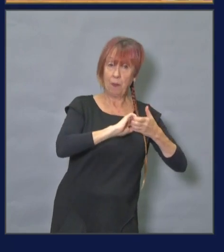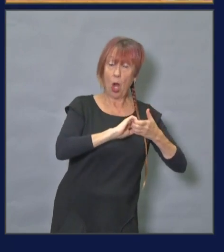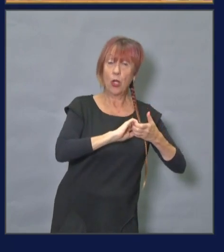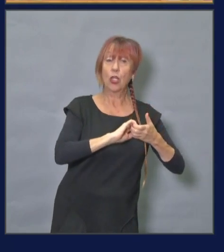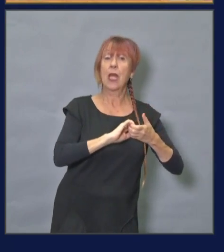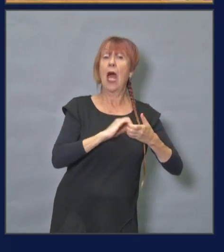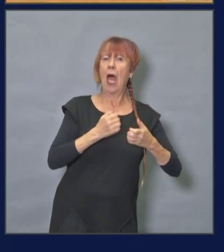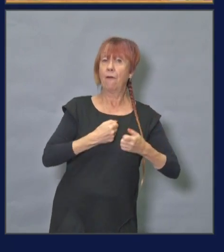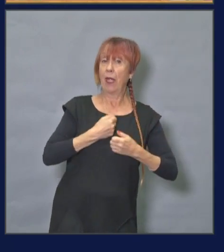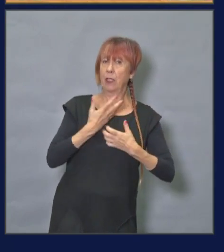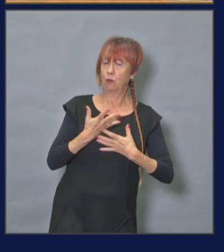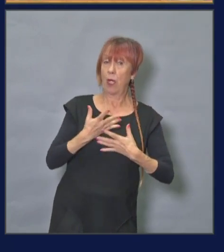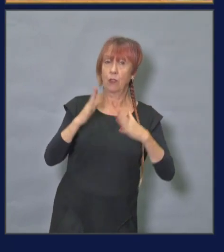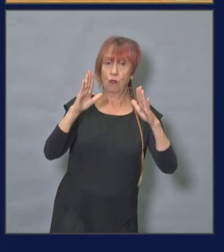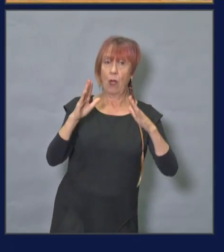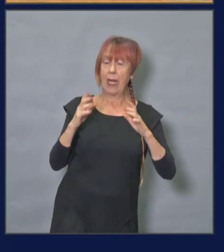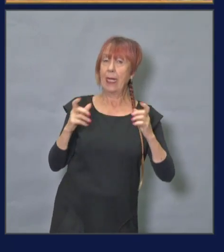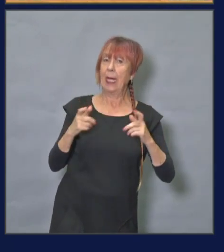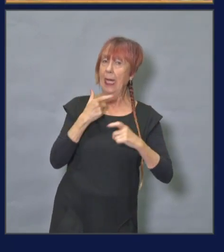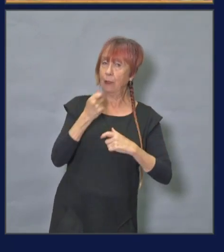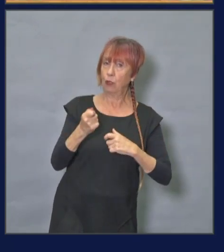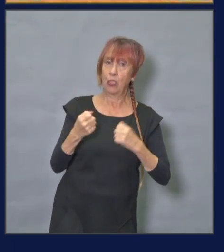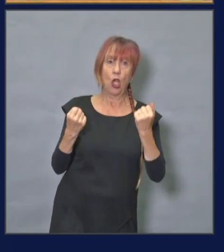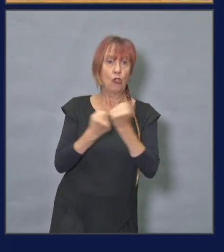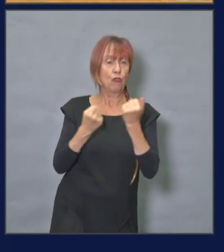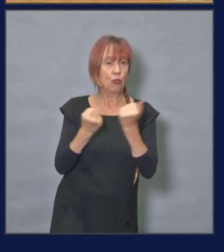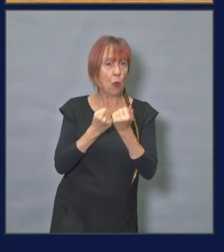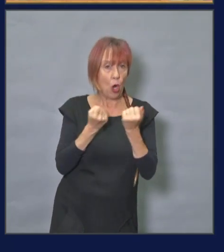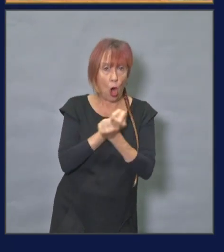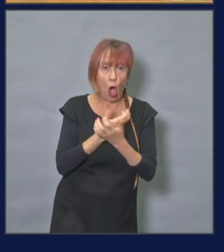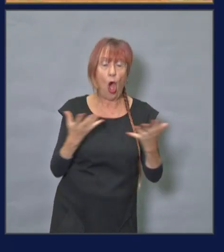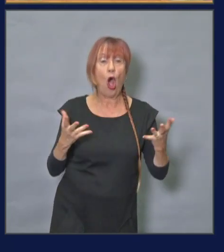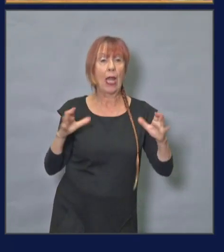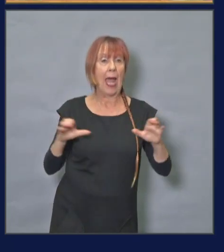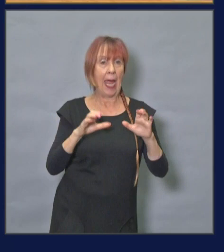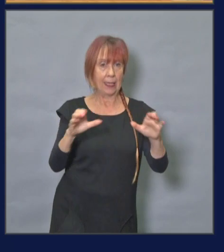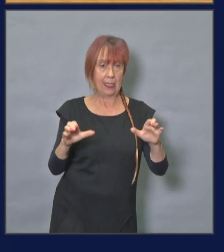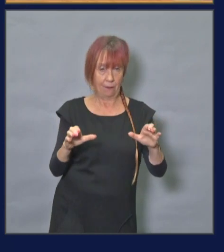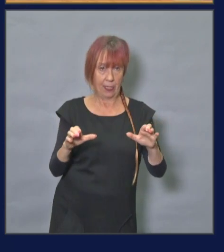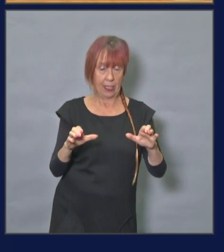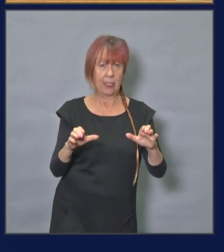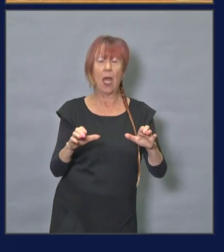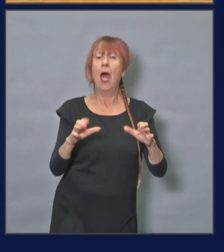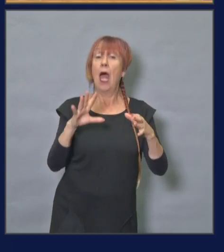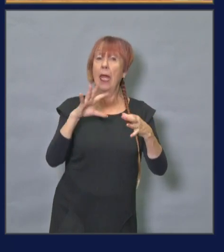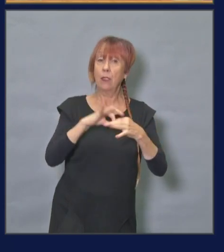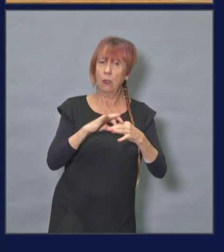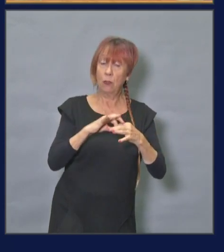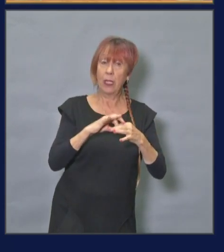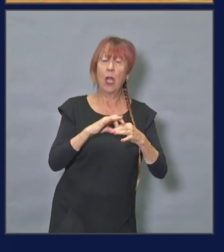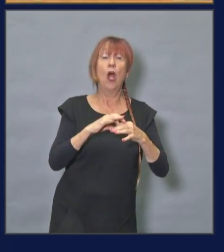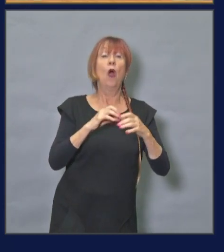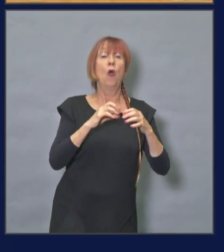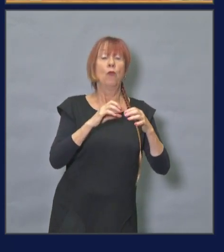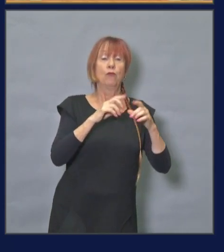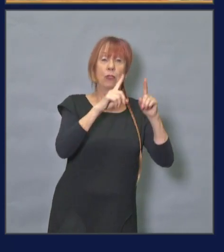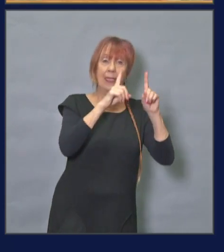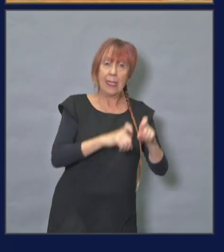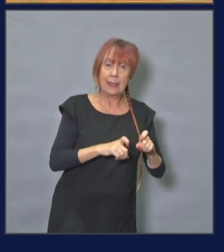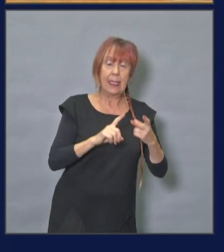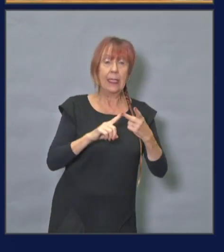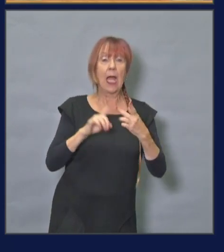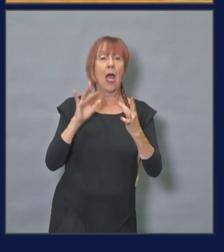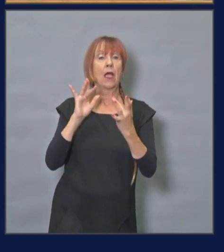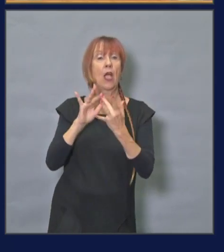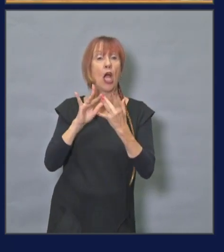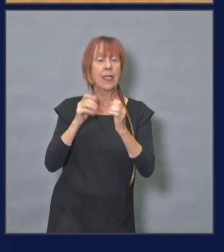interest in supporting all activities related to COVID-19, including those related to testing, contact tracing, as